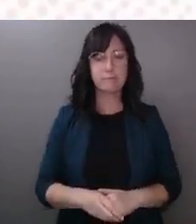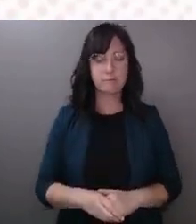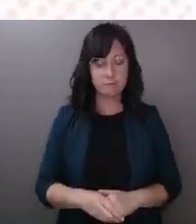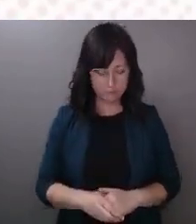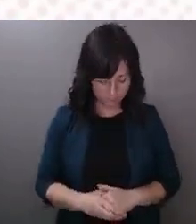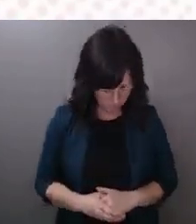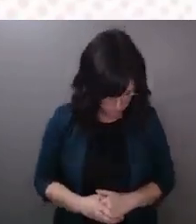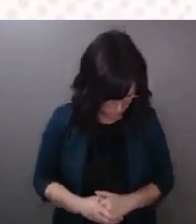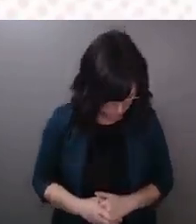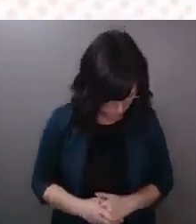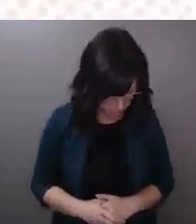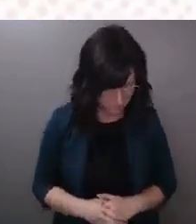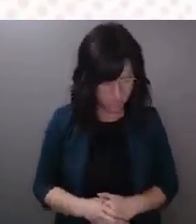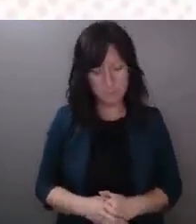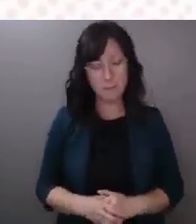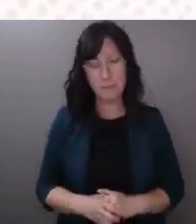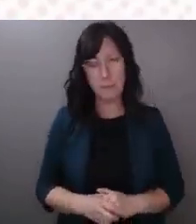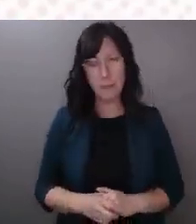By